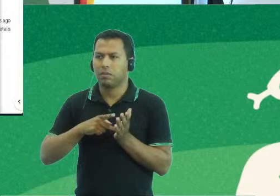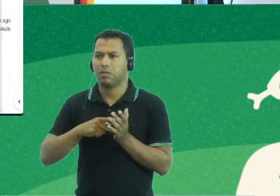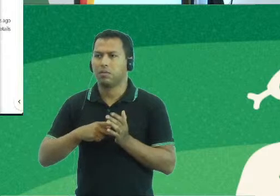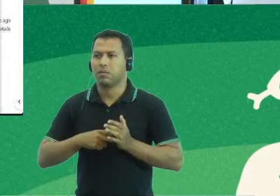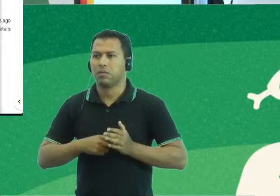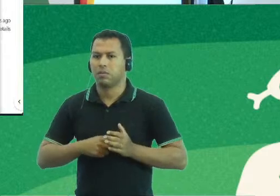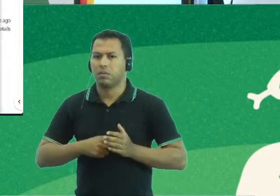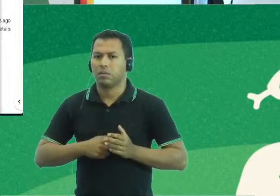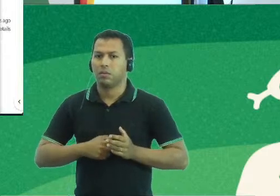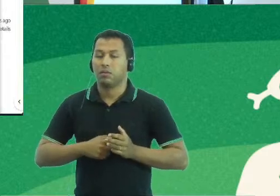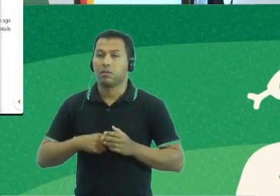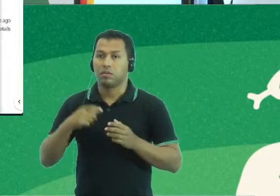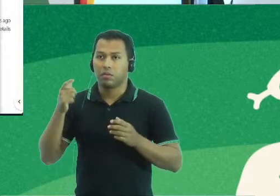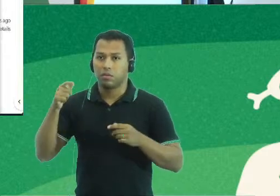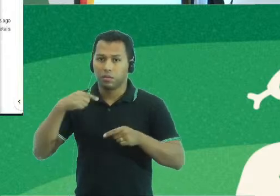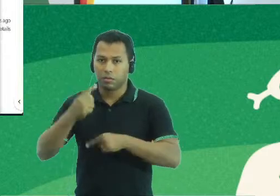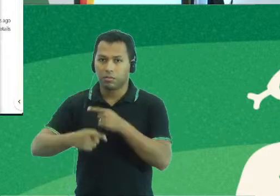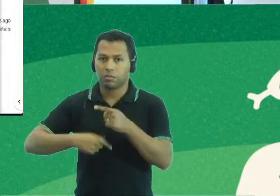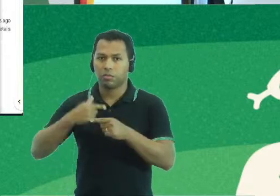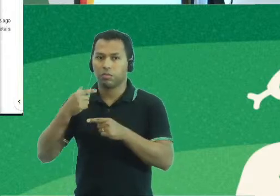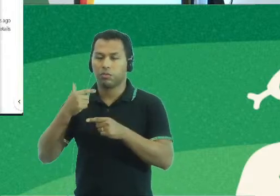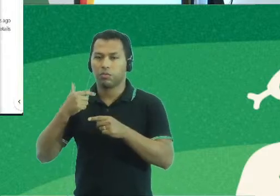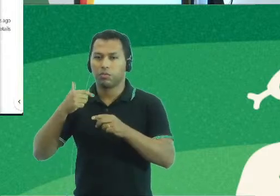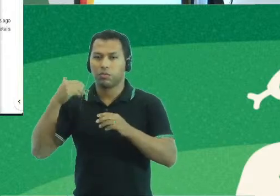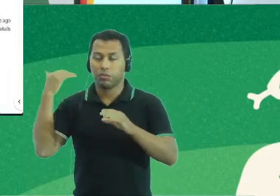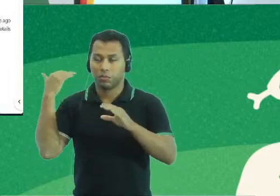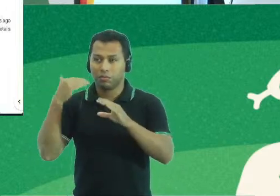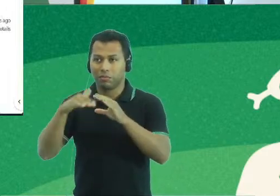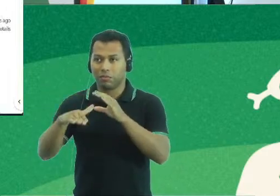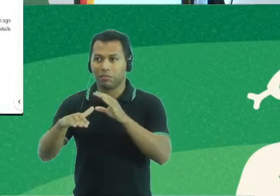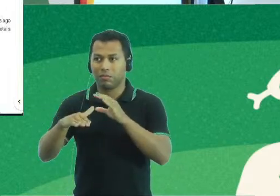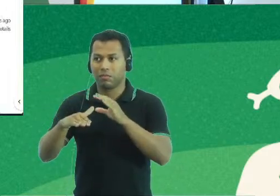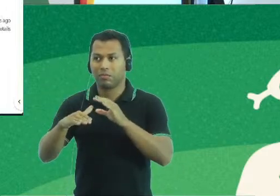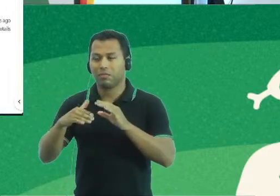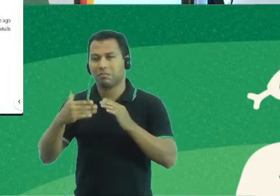again. Doesn't really matter what I say here.